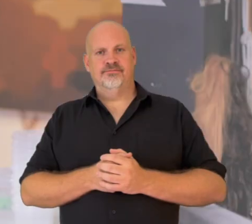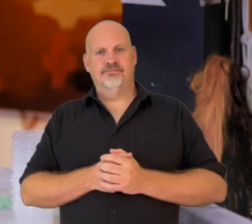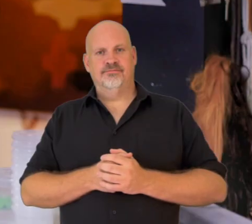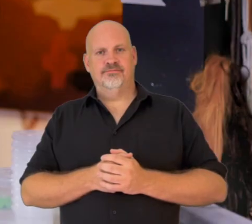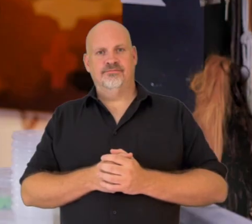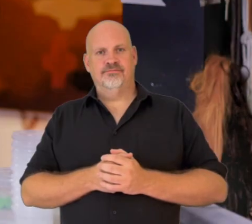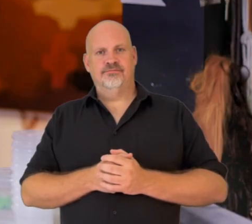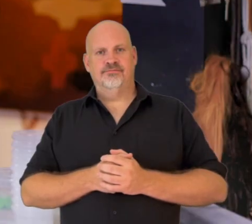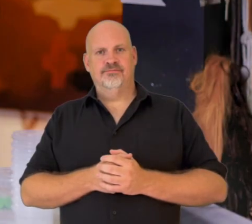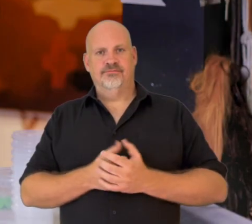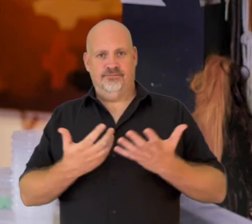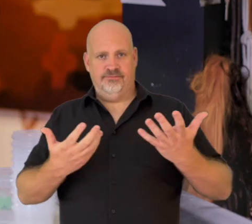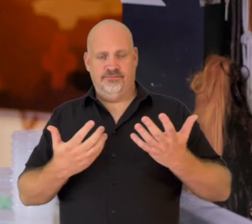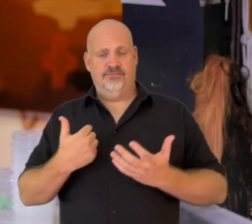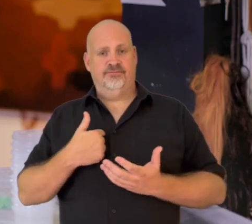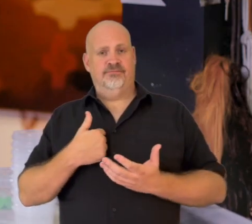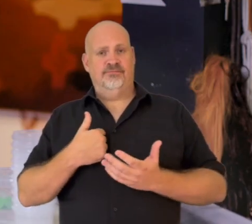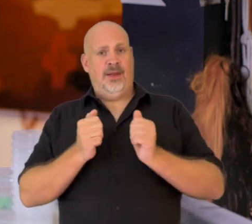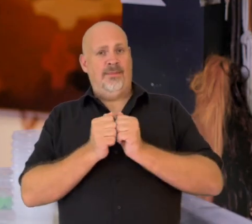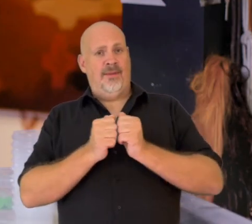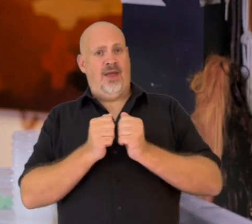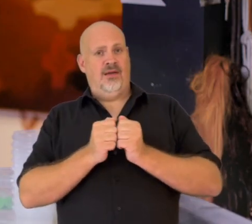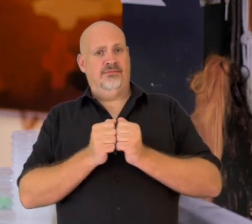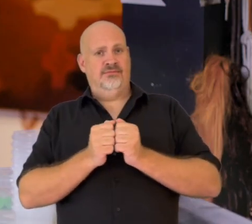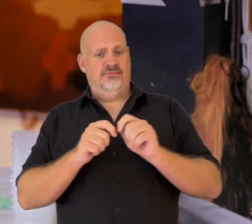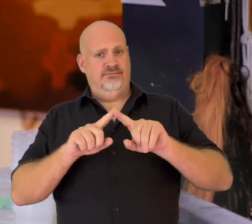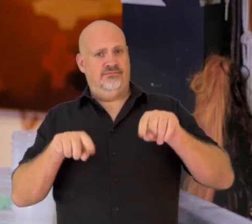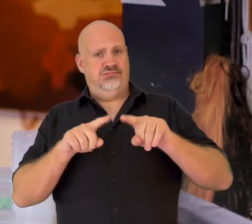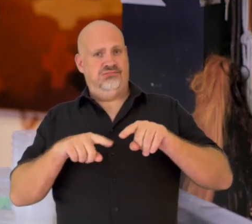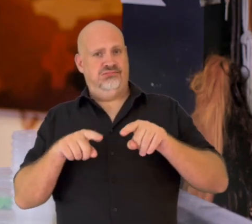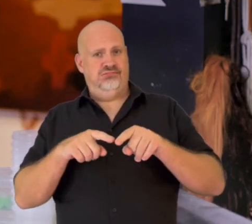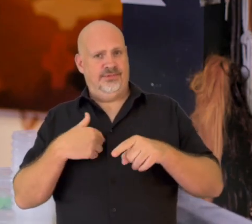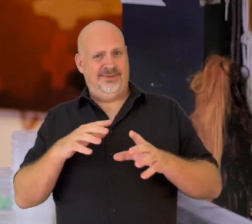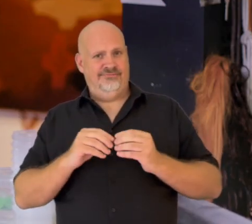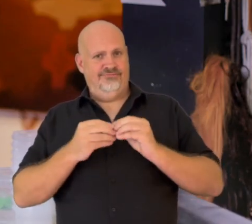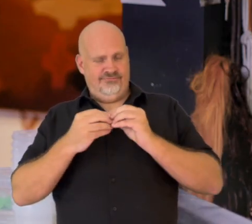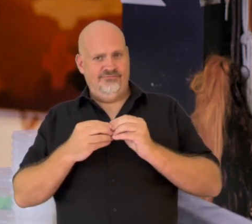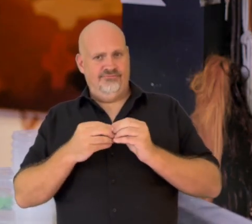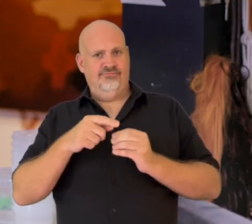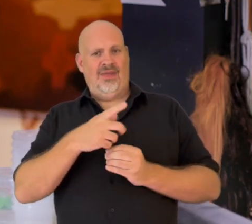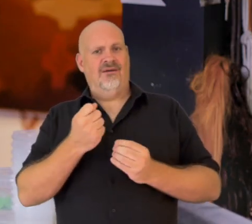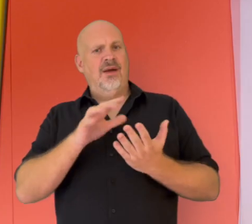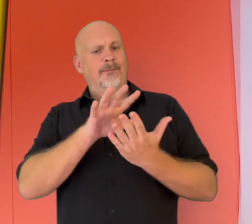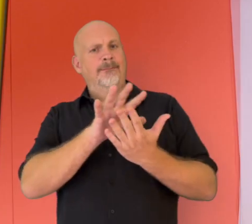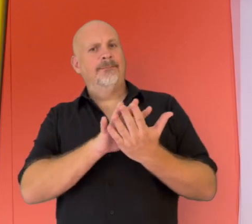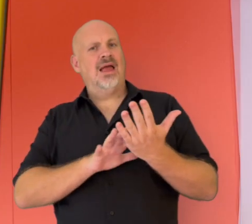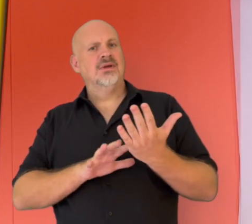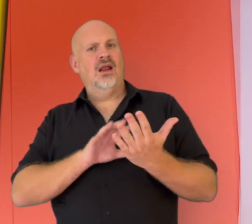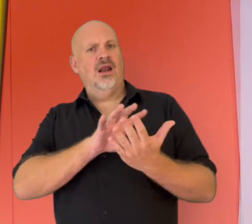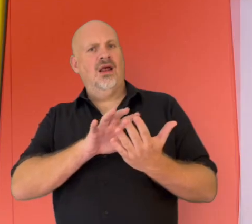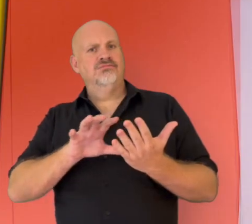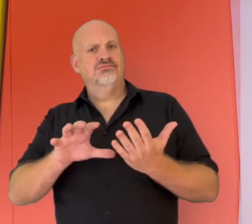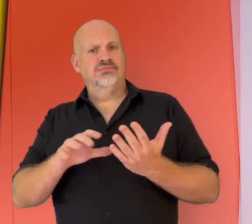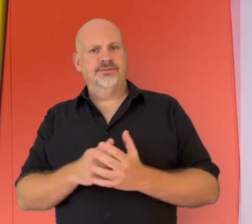I've made a set of sheets of paper printed with patterns. I